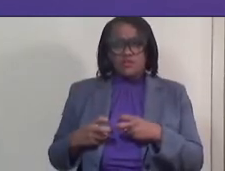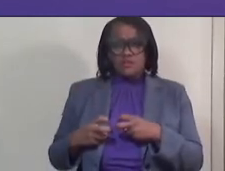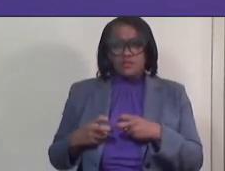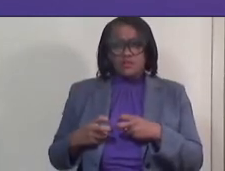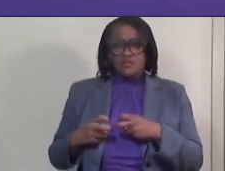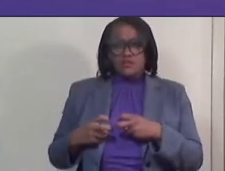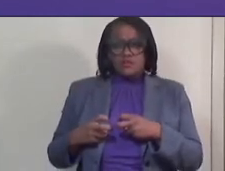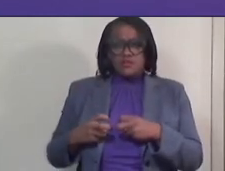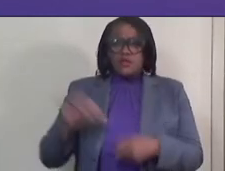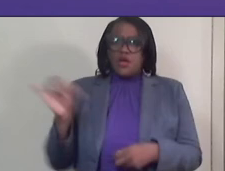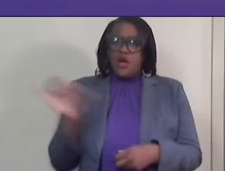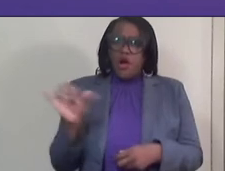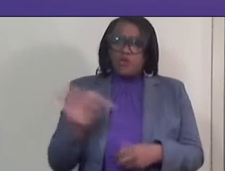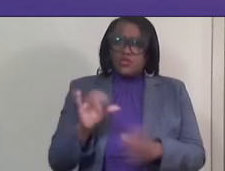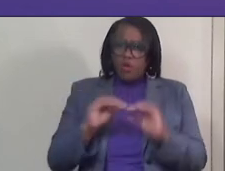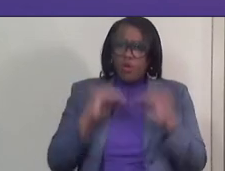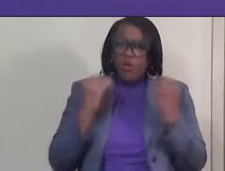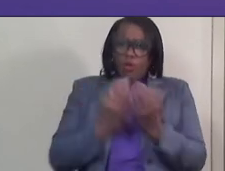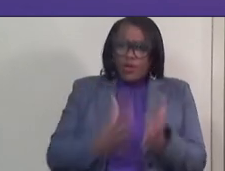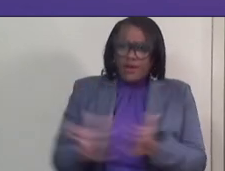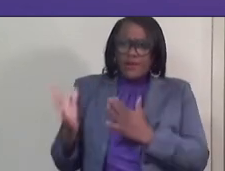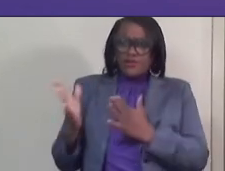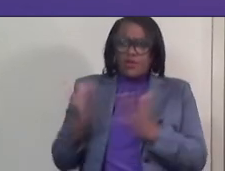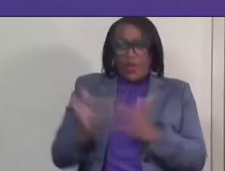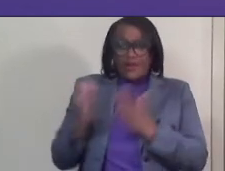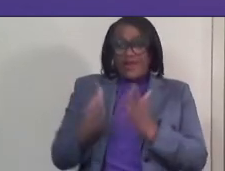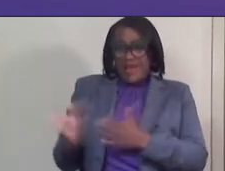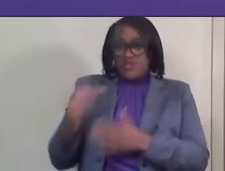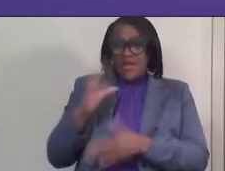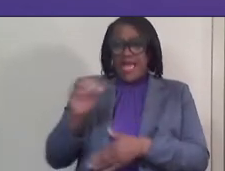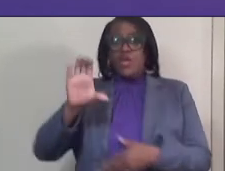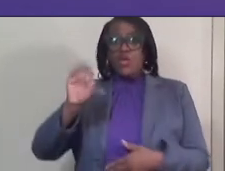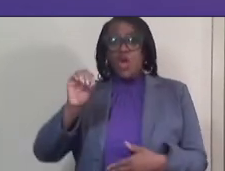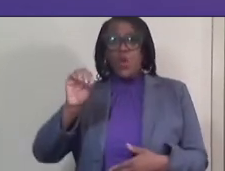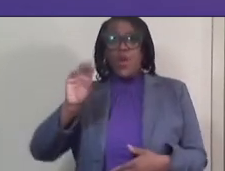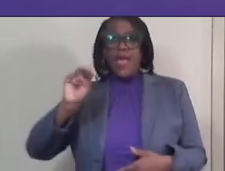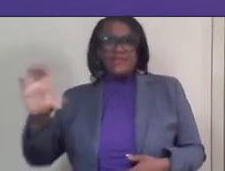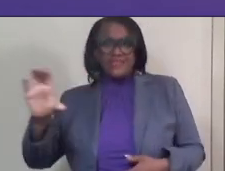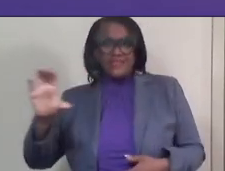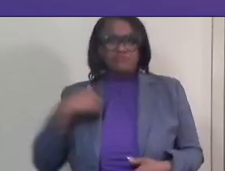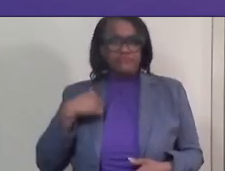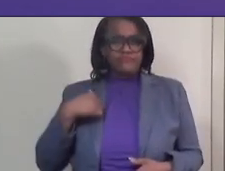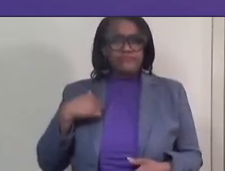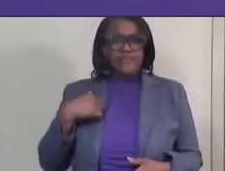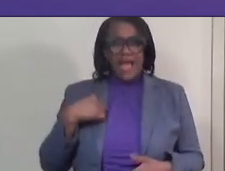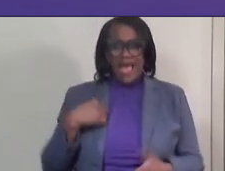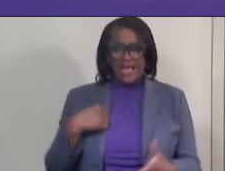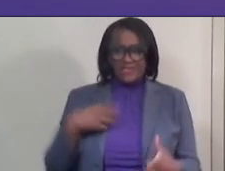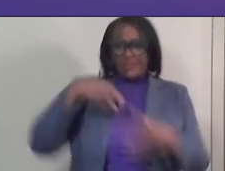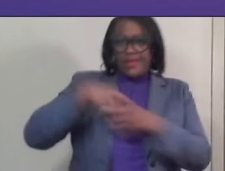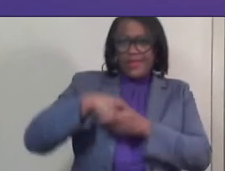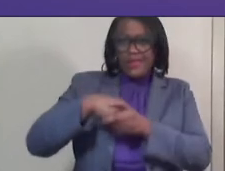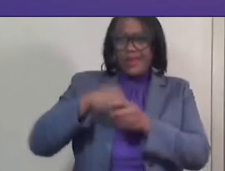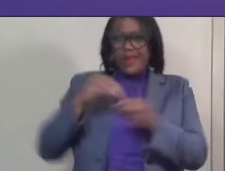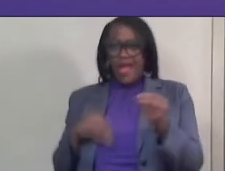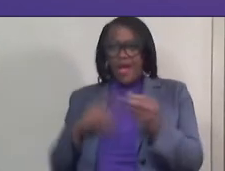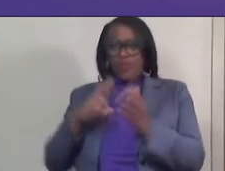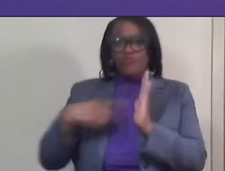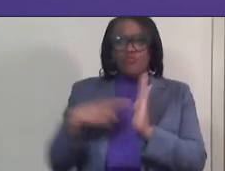an organizer and co-MC. I had to jump in and out of roles